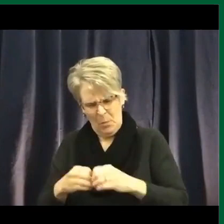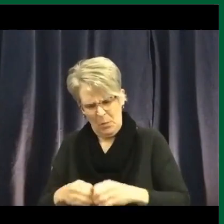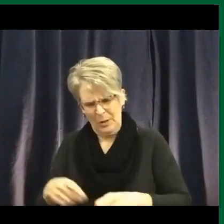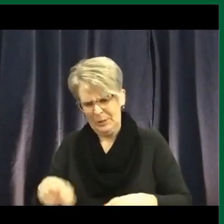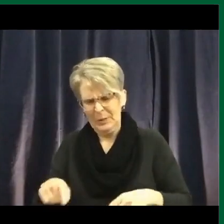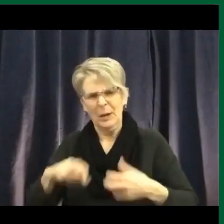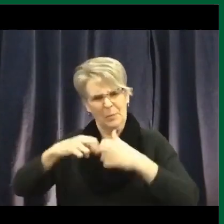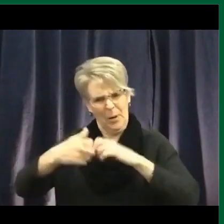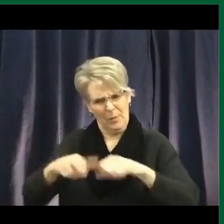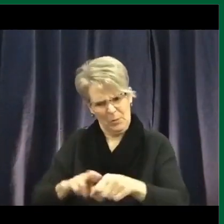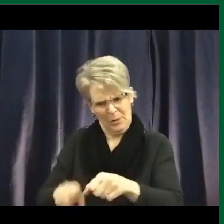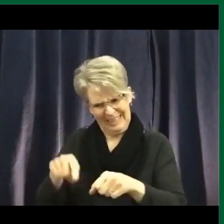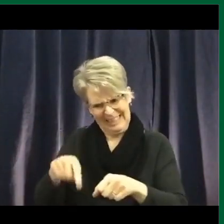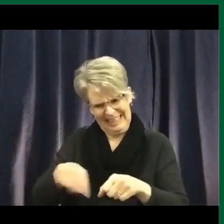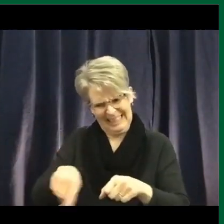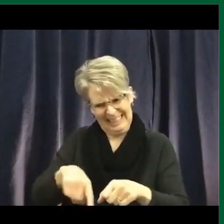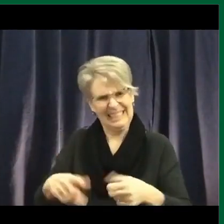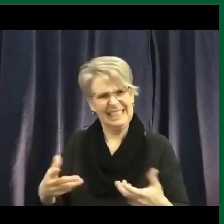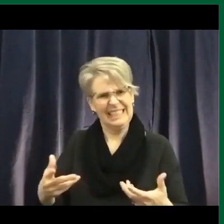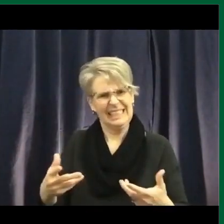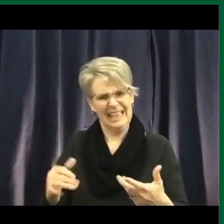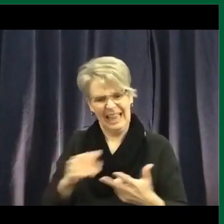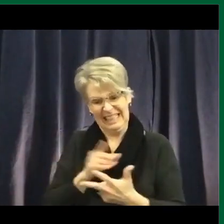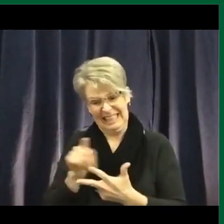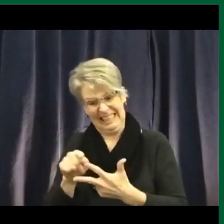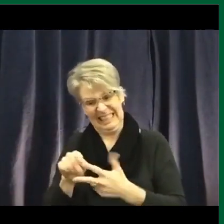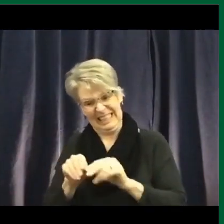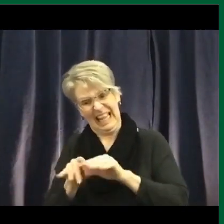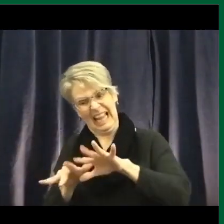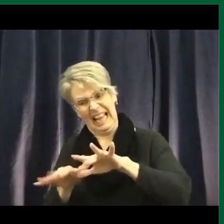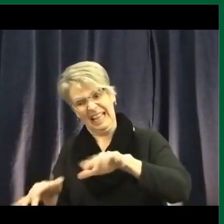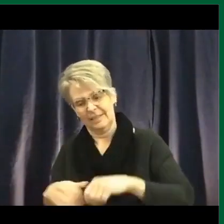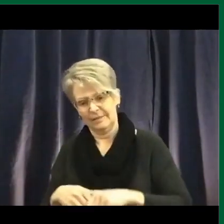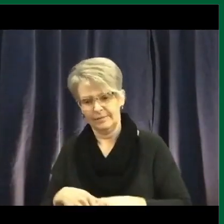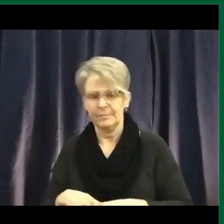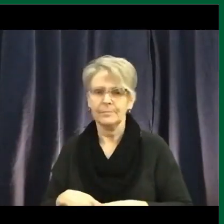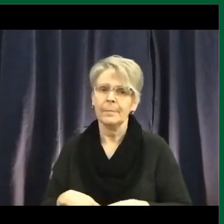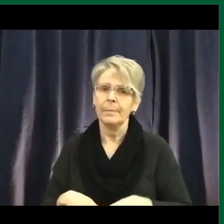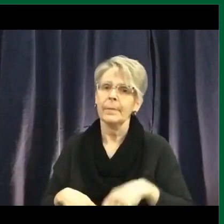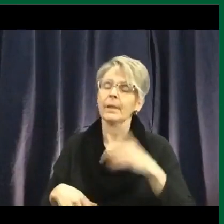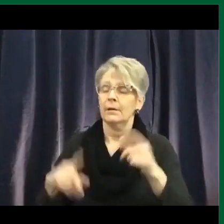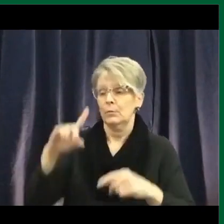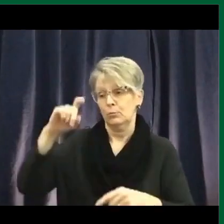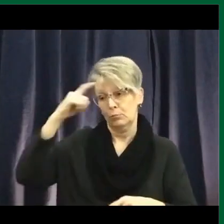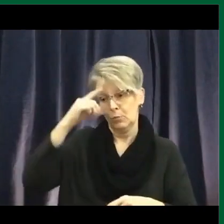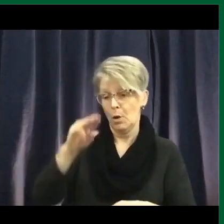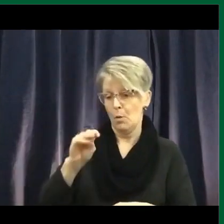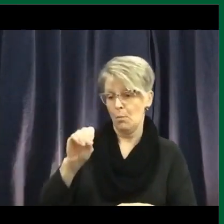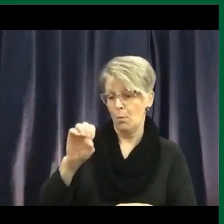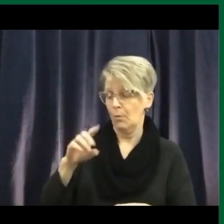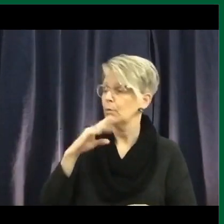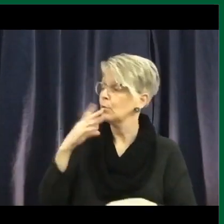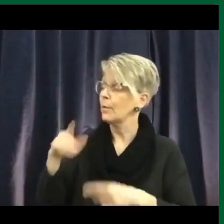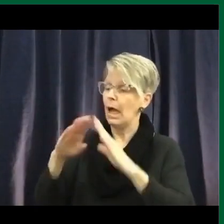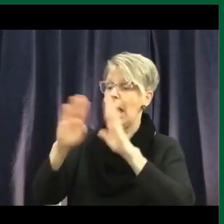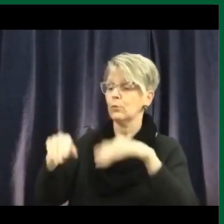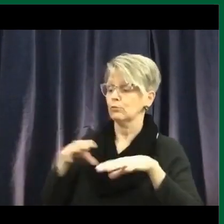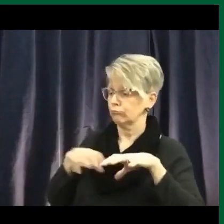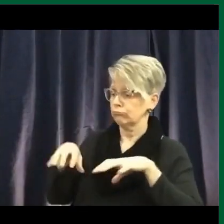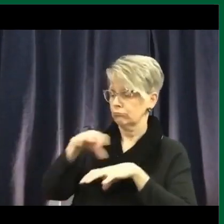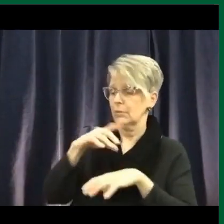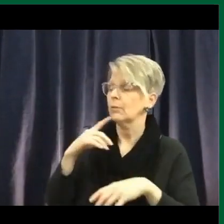right now, particularly as it relates to the new variants? Well, with respect to the household gatherings, which takes place immediately, there's still,